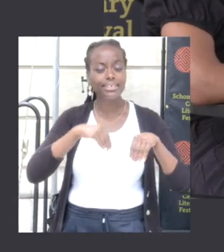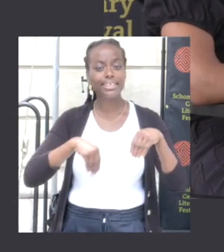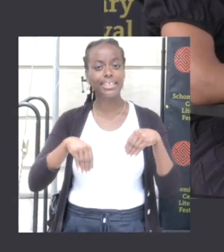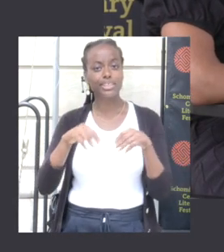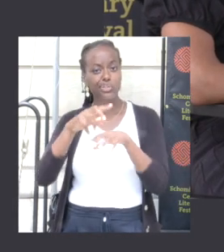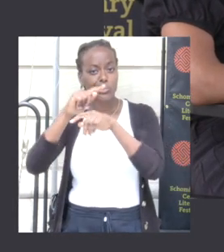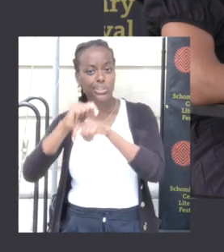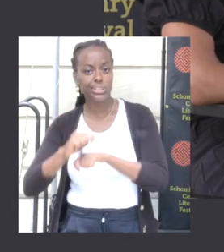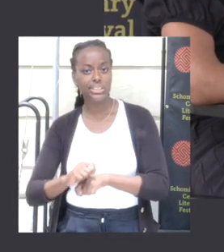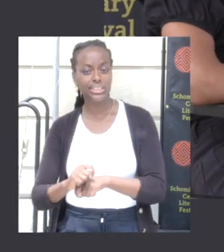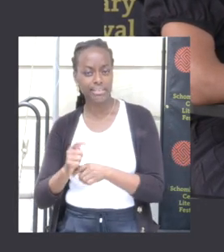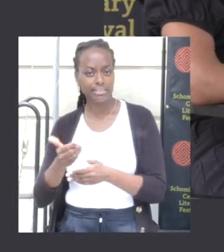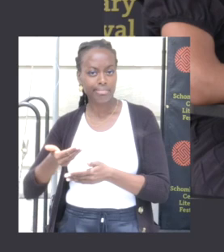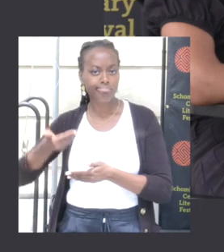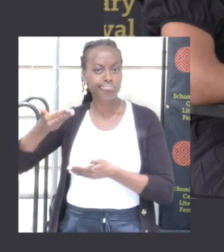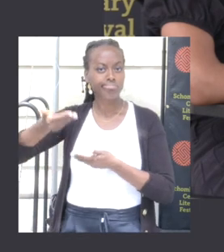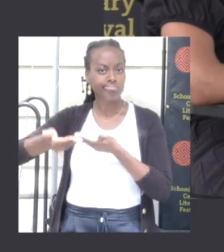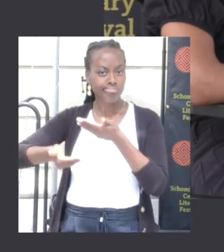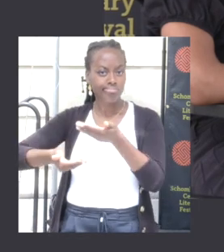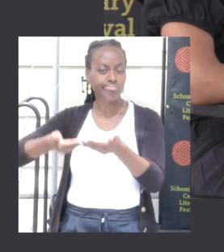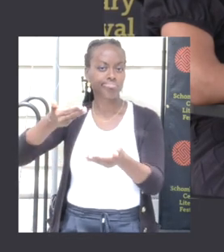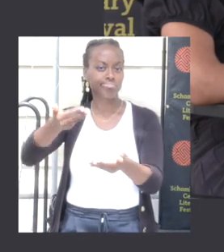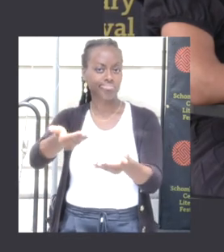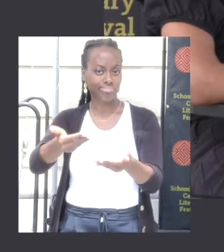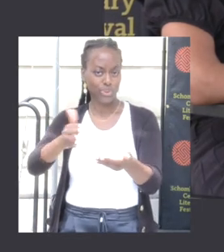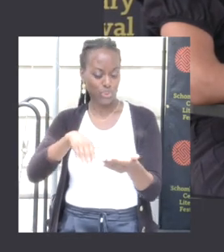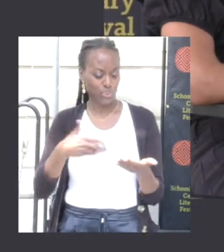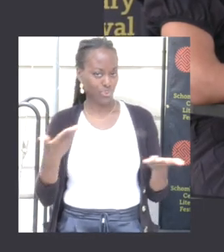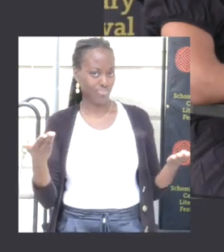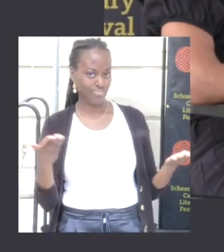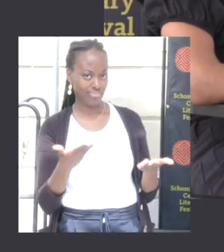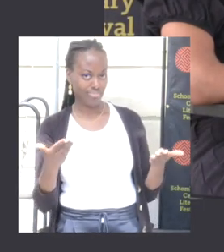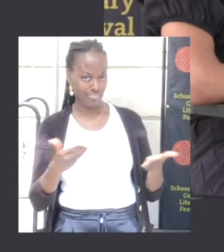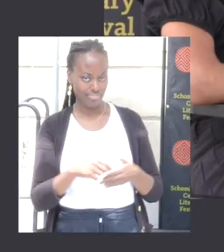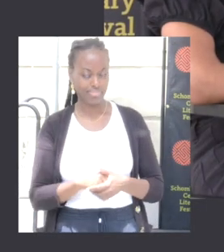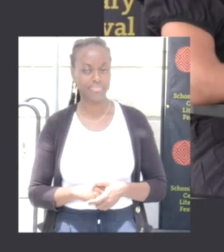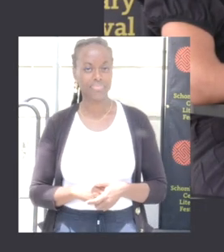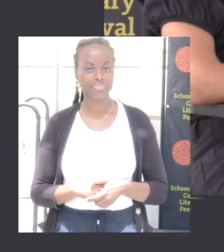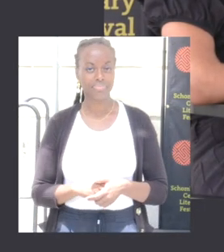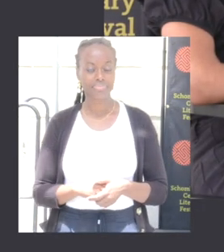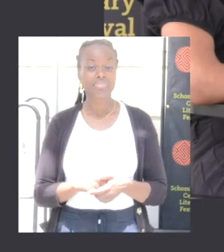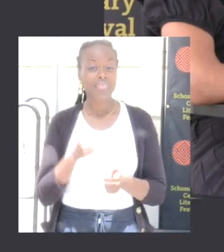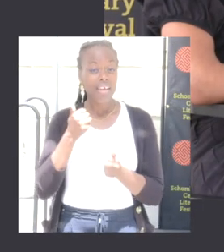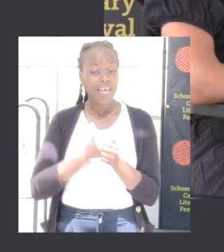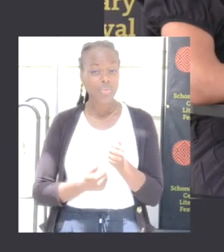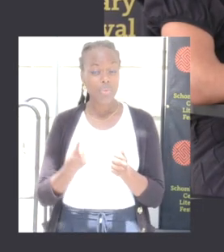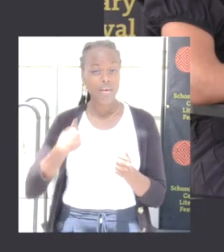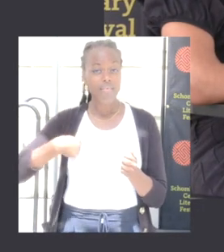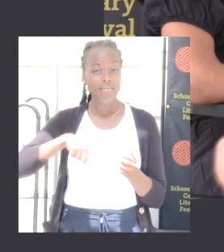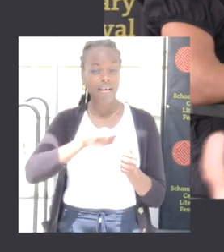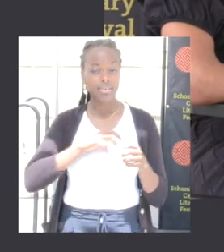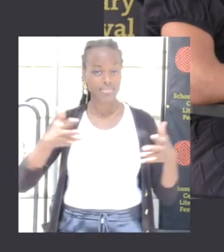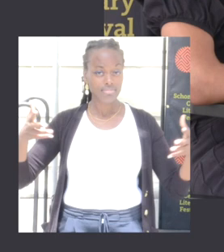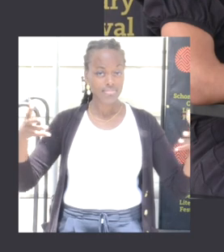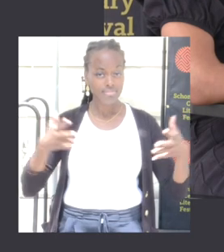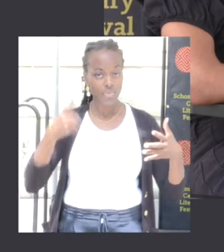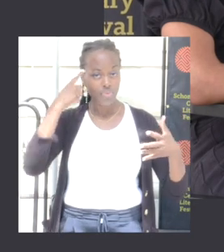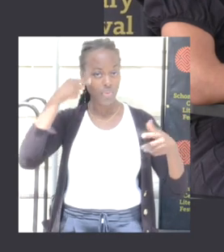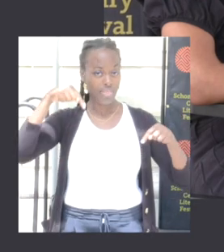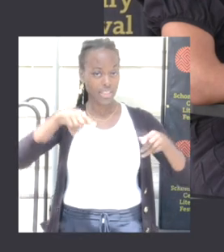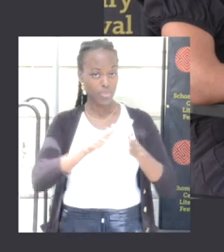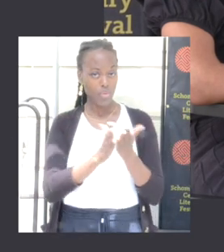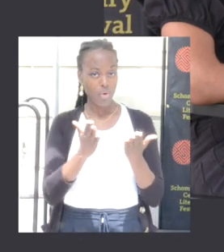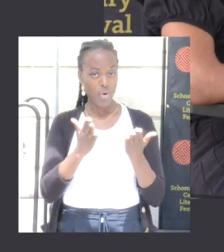remembered through time and space to deliver their kin into the future. Every one of us who came together to make this book invoked